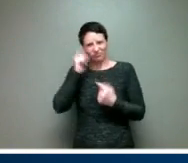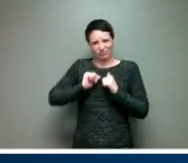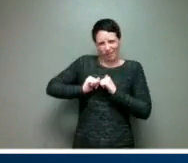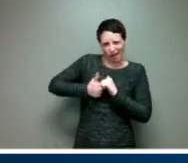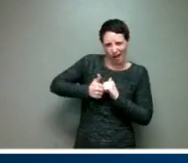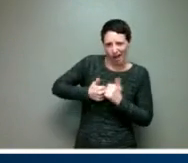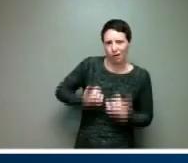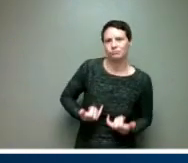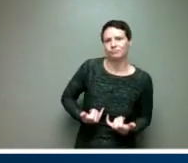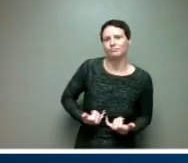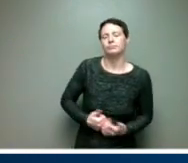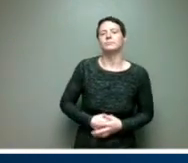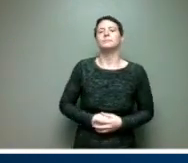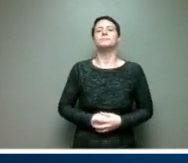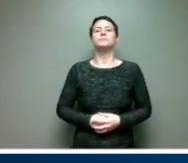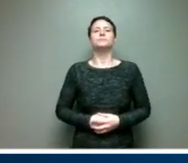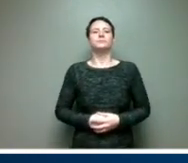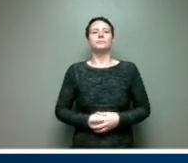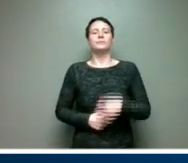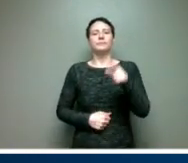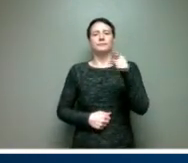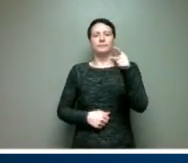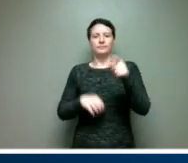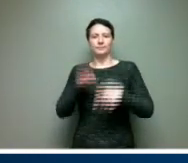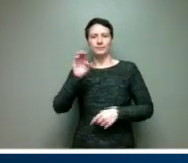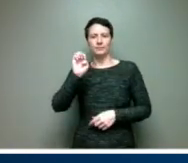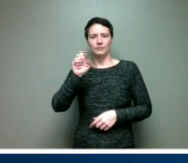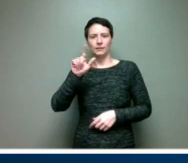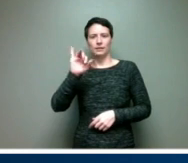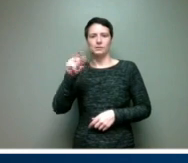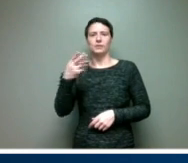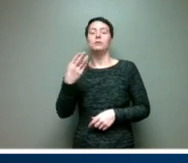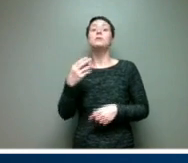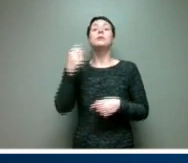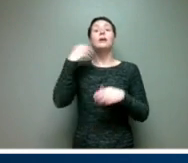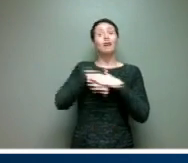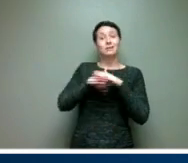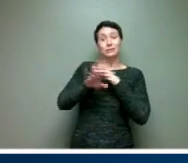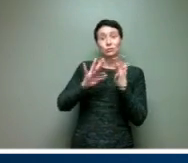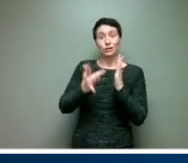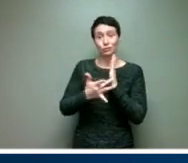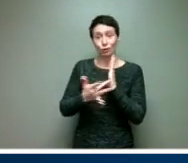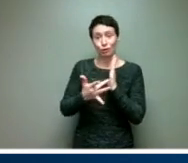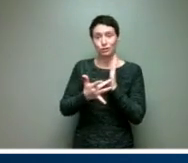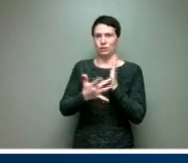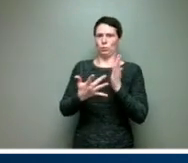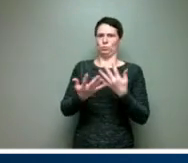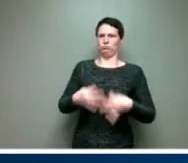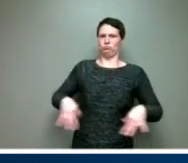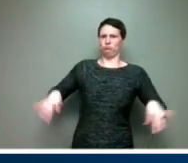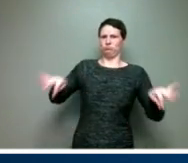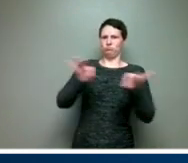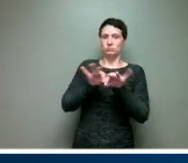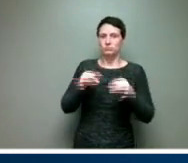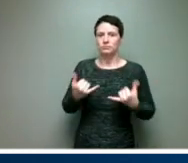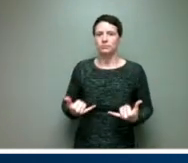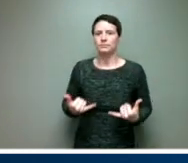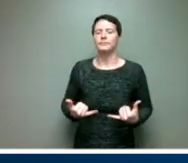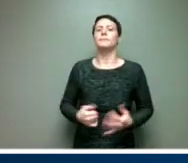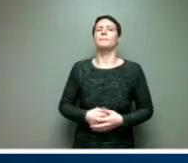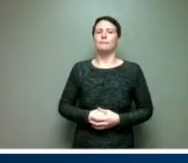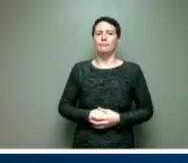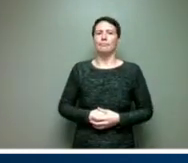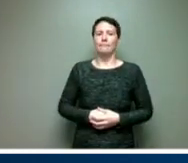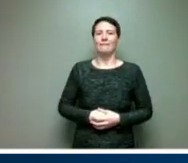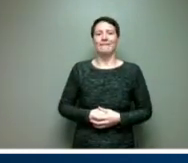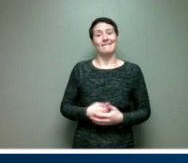to technology is more important than ever for our students, but it also remains the case that if we want our students to succeed academically, we